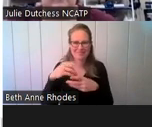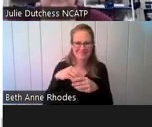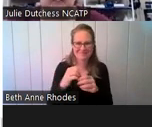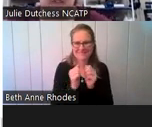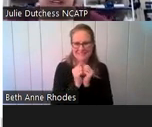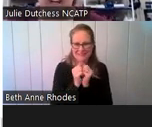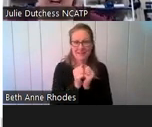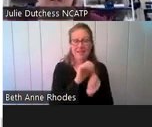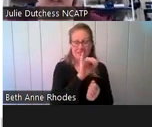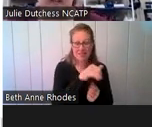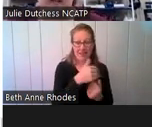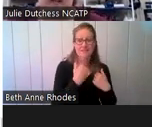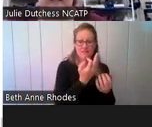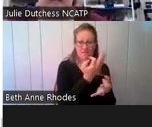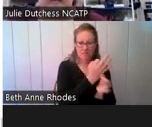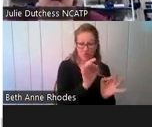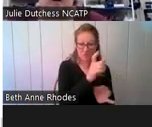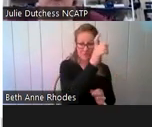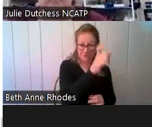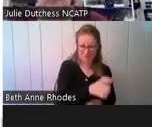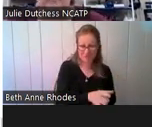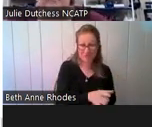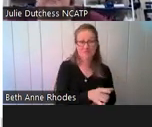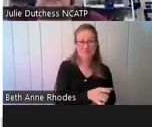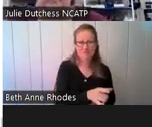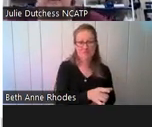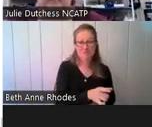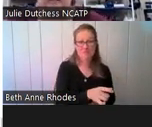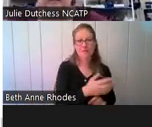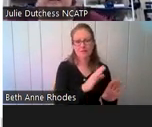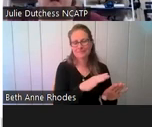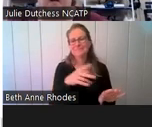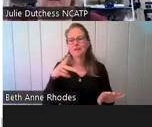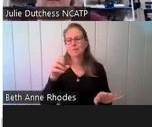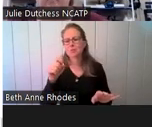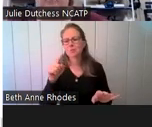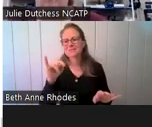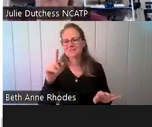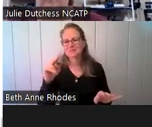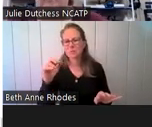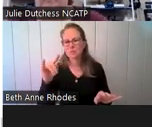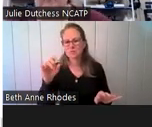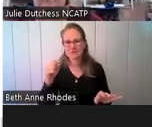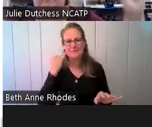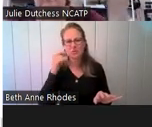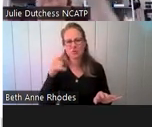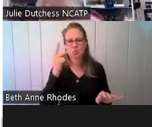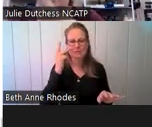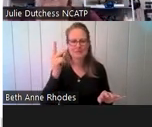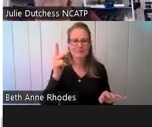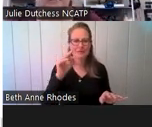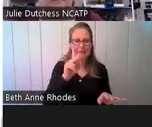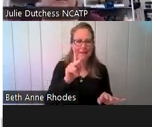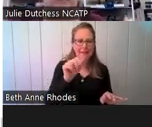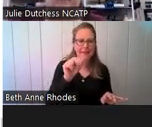it's free, and it has... Oh, and the post-it note things, if you ever see it, it's the Kanban boards, the ones that you move